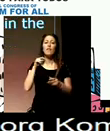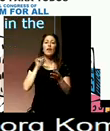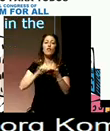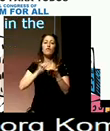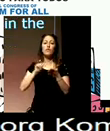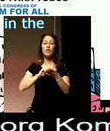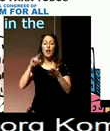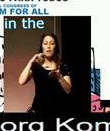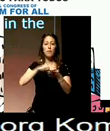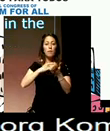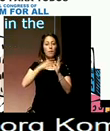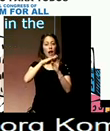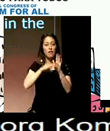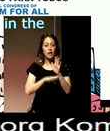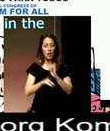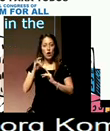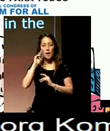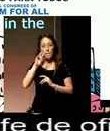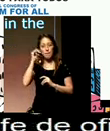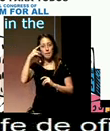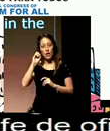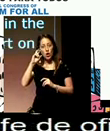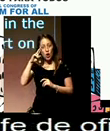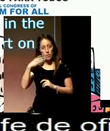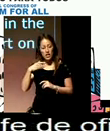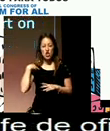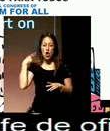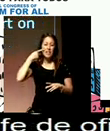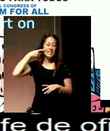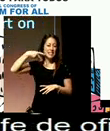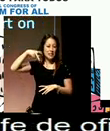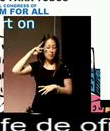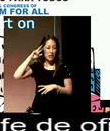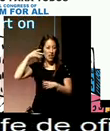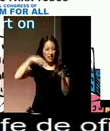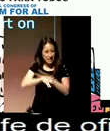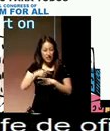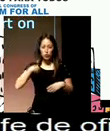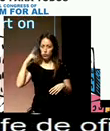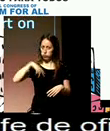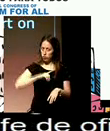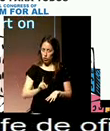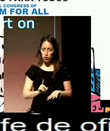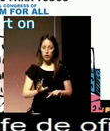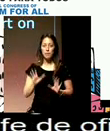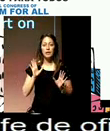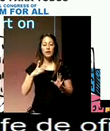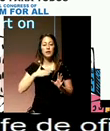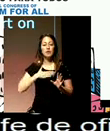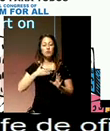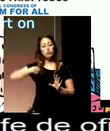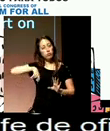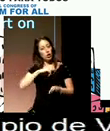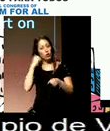on accessibility. But in our work, of course, we to improve